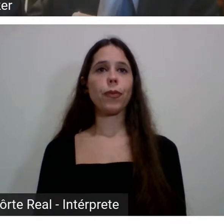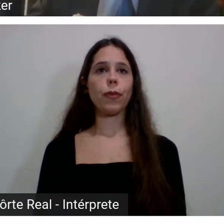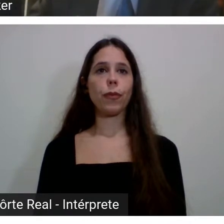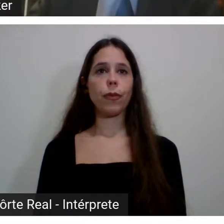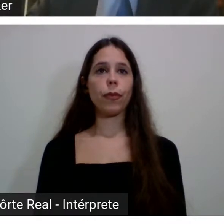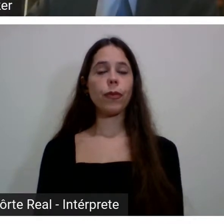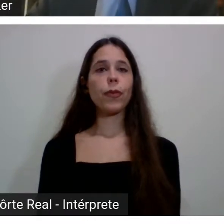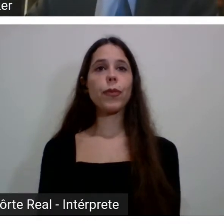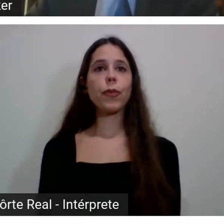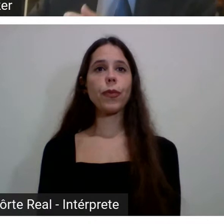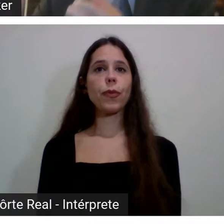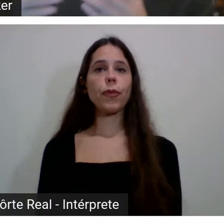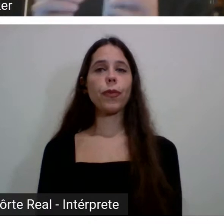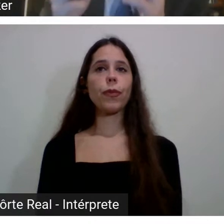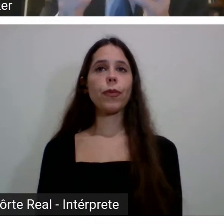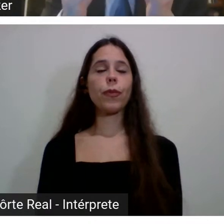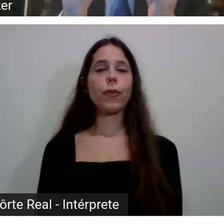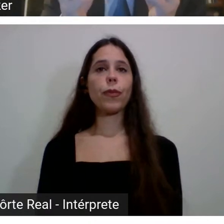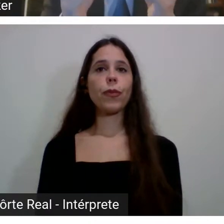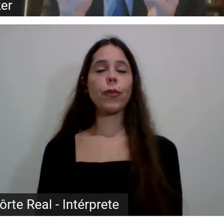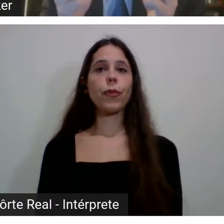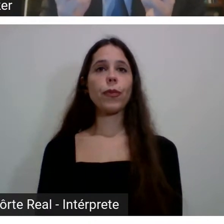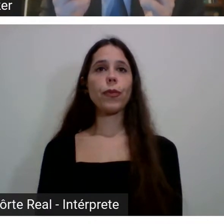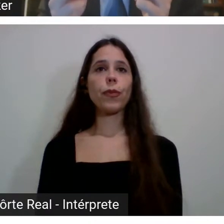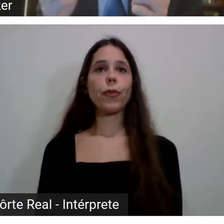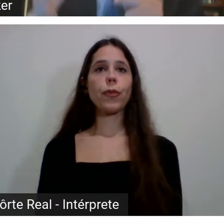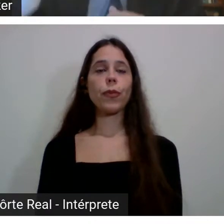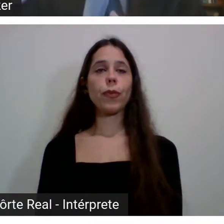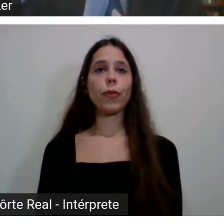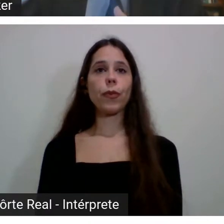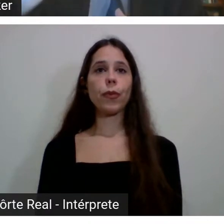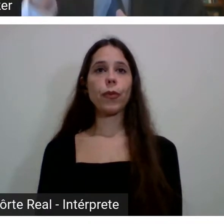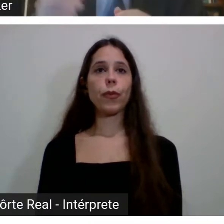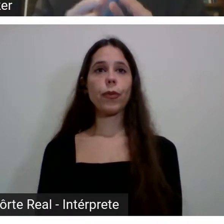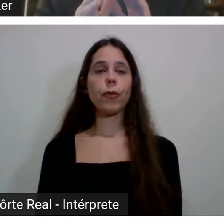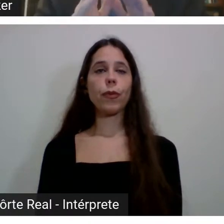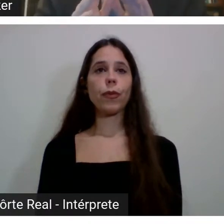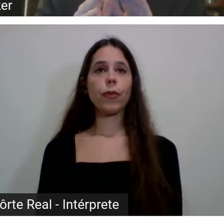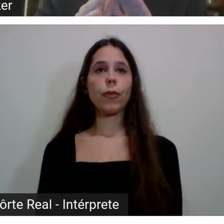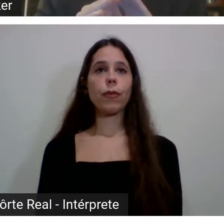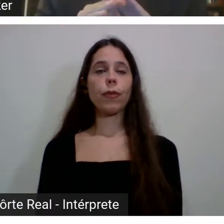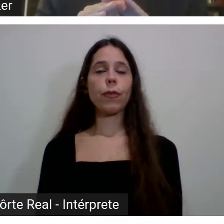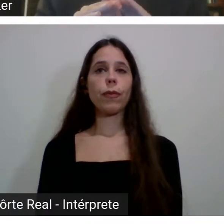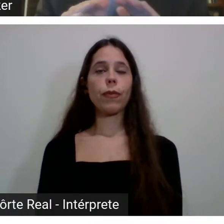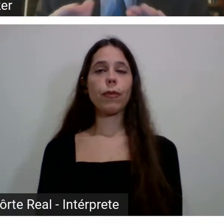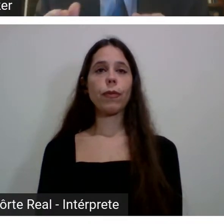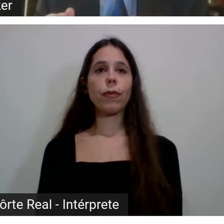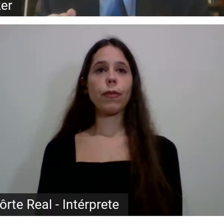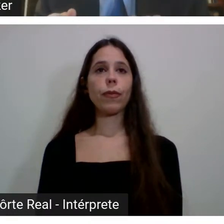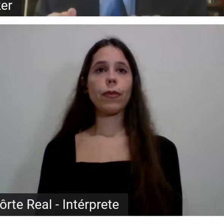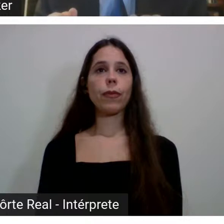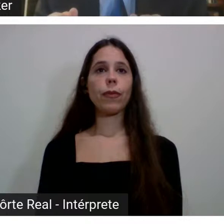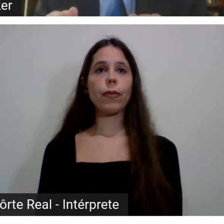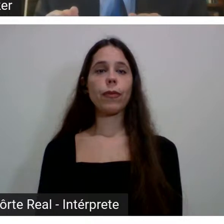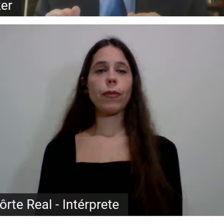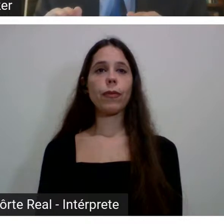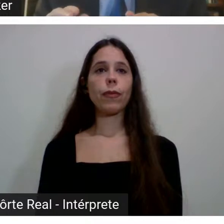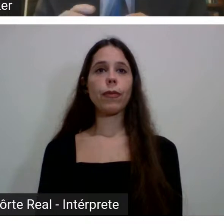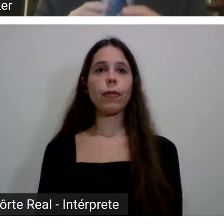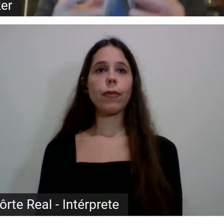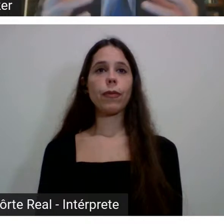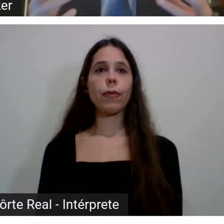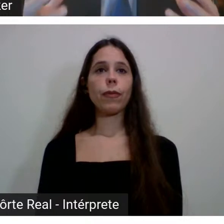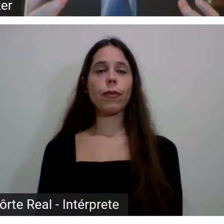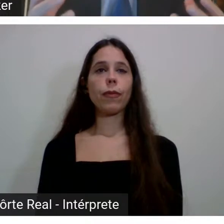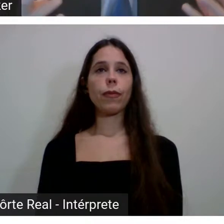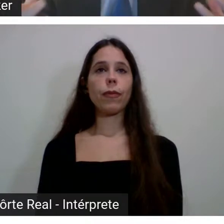funding system, right? So that's part of why we focus on those narrow measures, but I agree entirely that